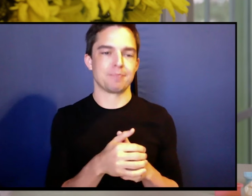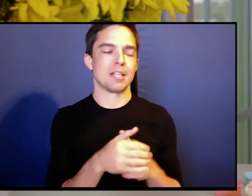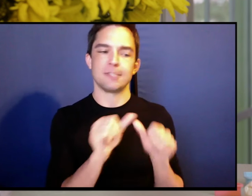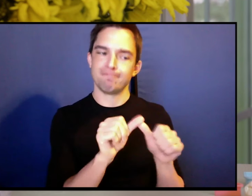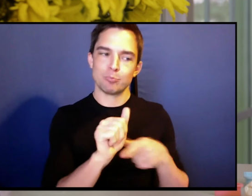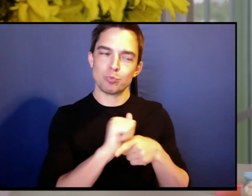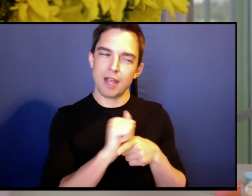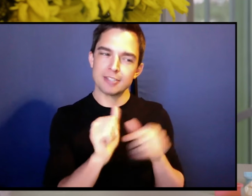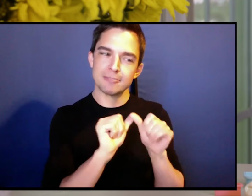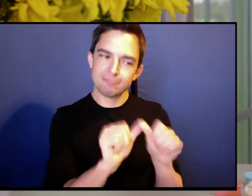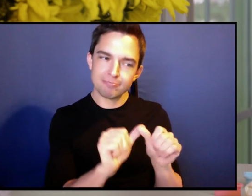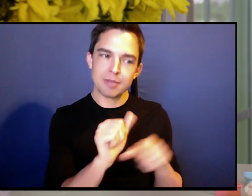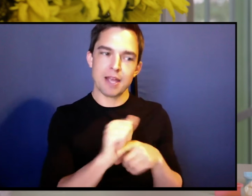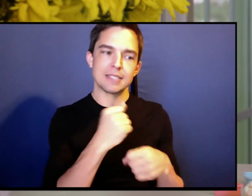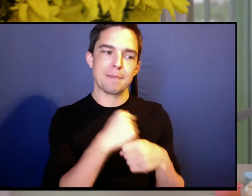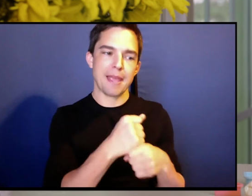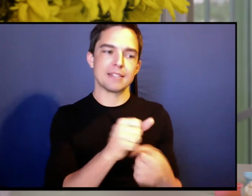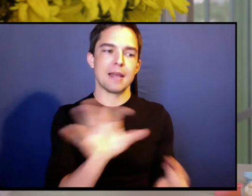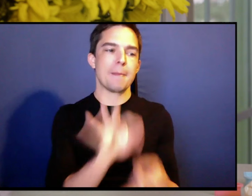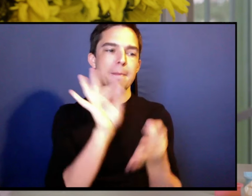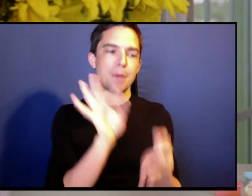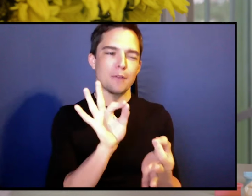keep practicing. Practice makes perfect.